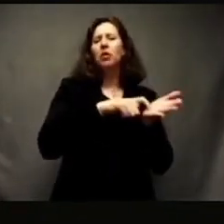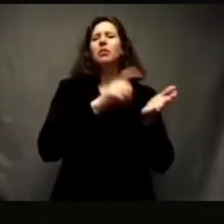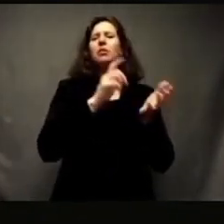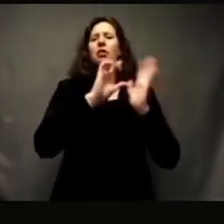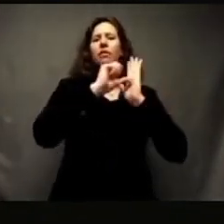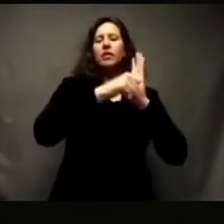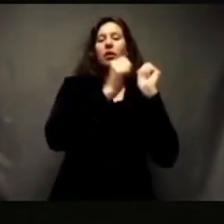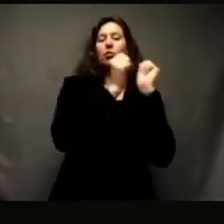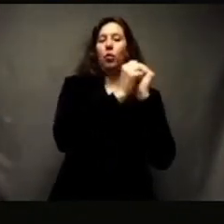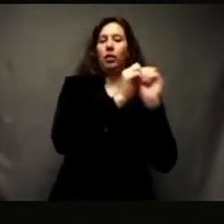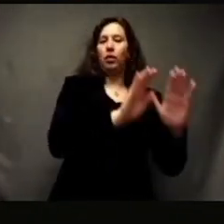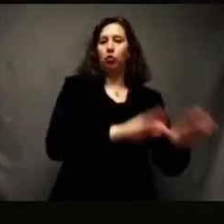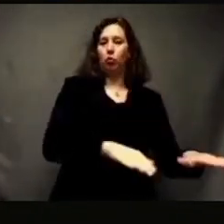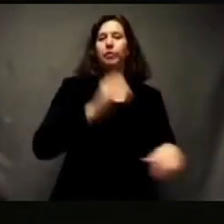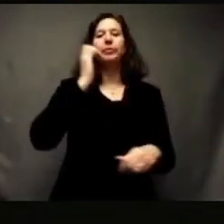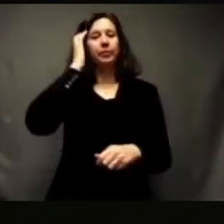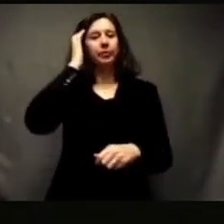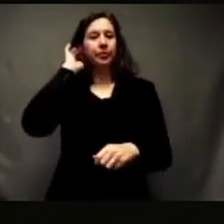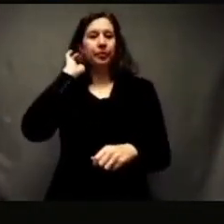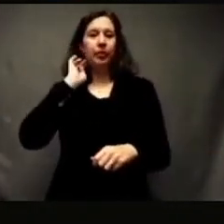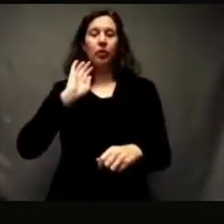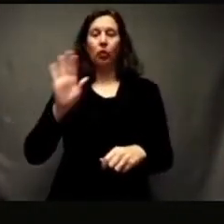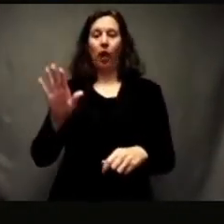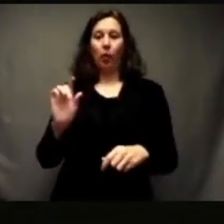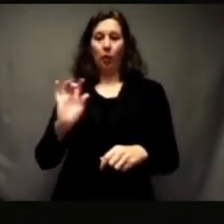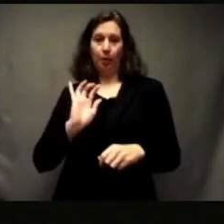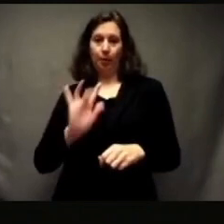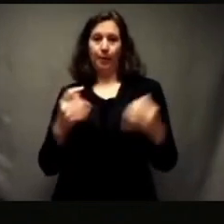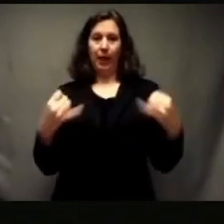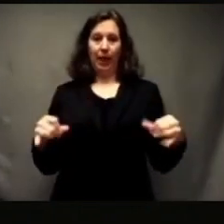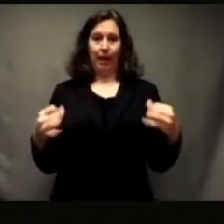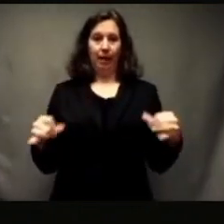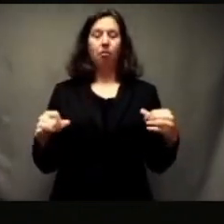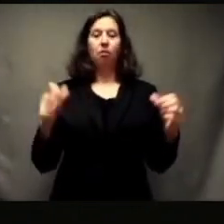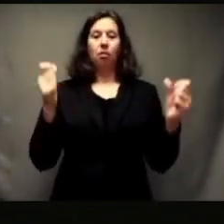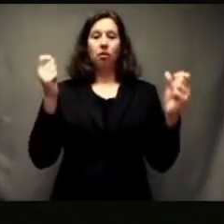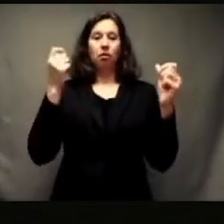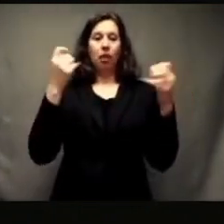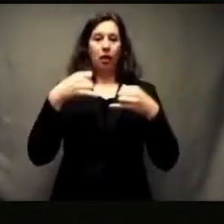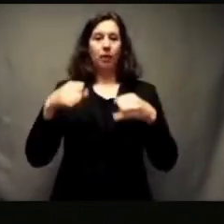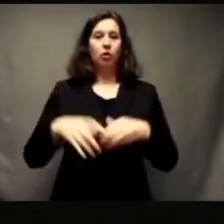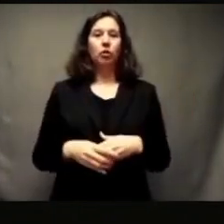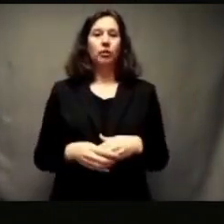children. So I'll go ahead and play this.